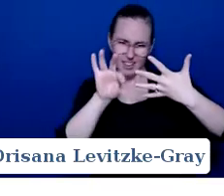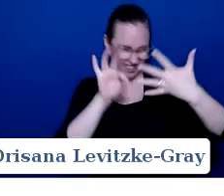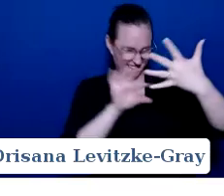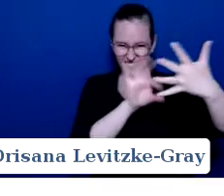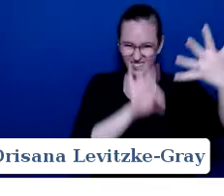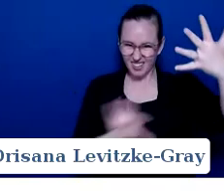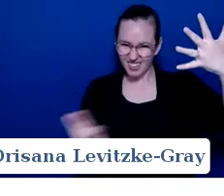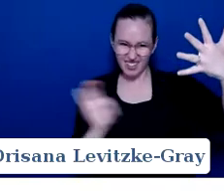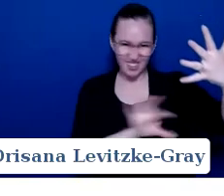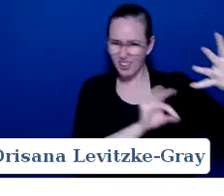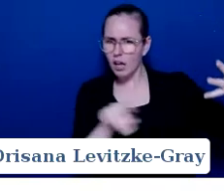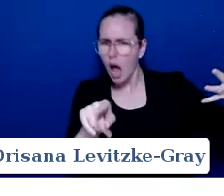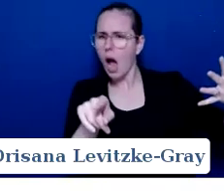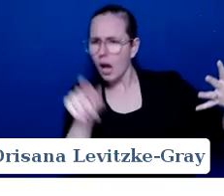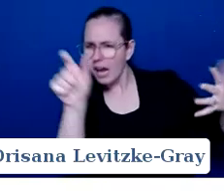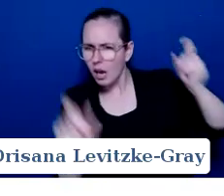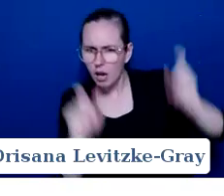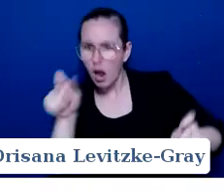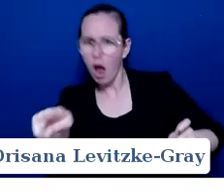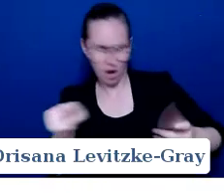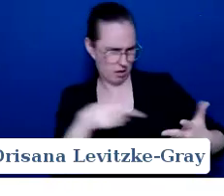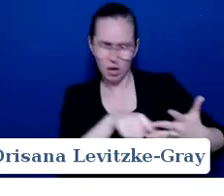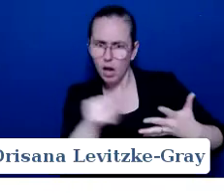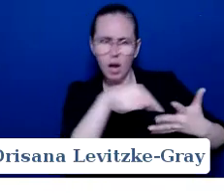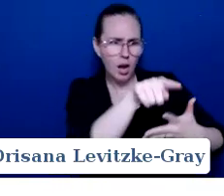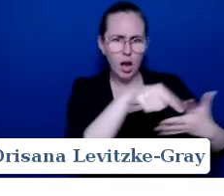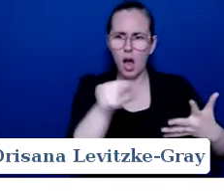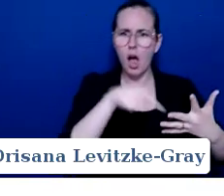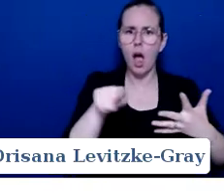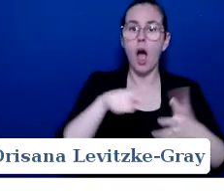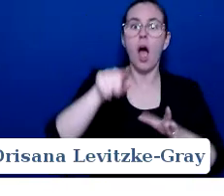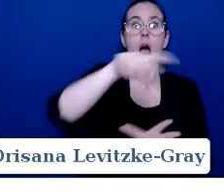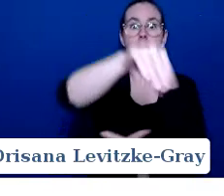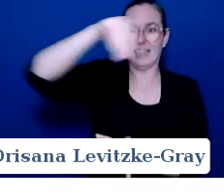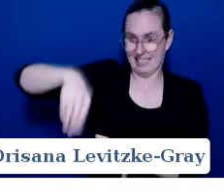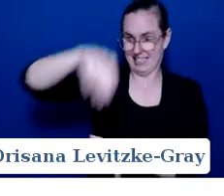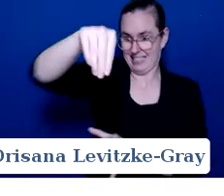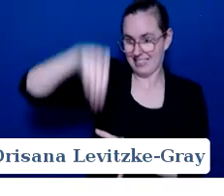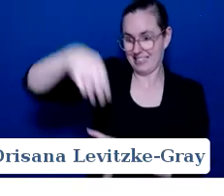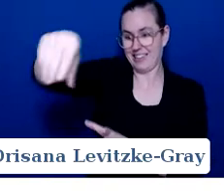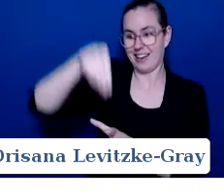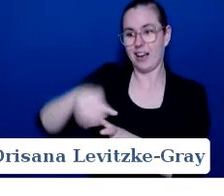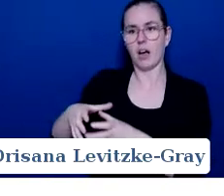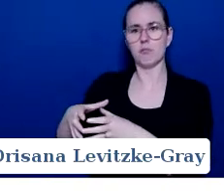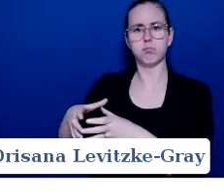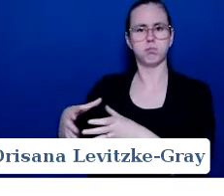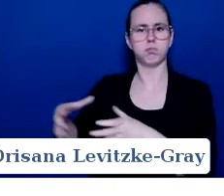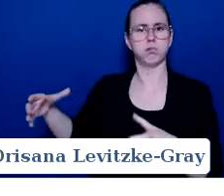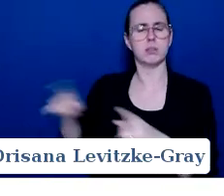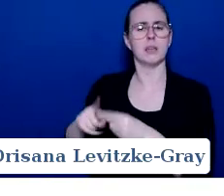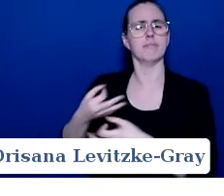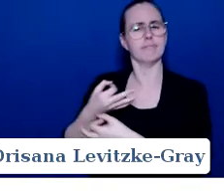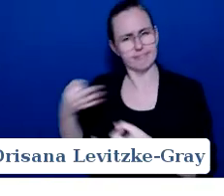sometimes more important because the set of questions doesn't use the word disability, and